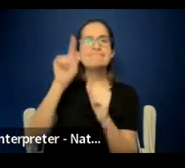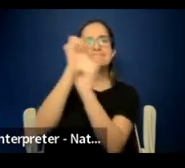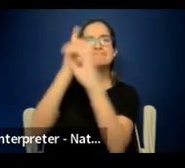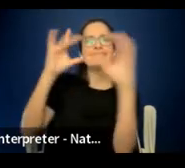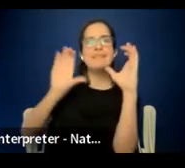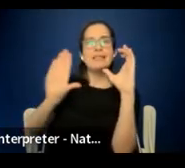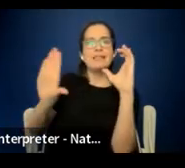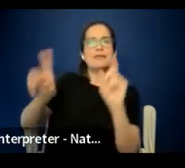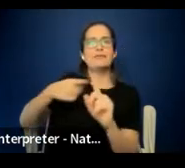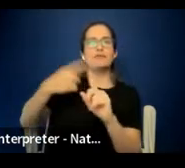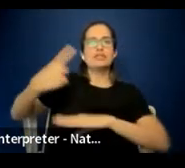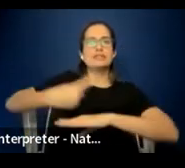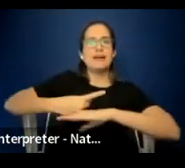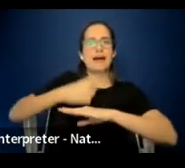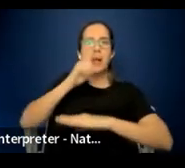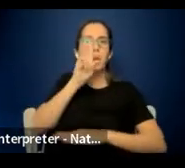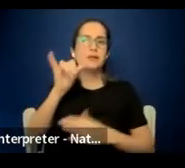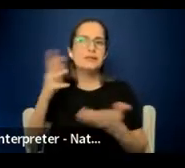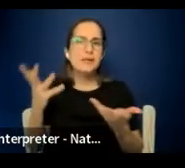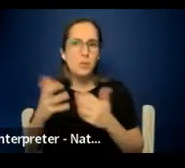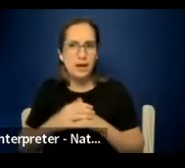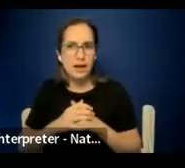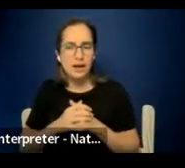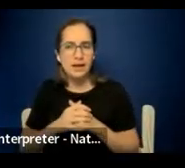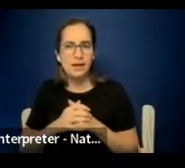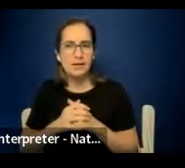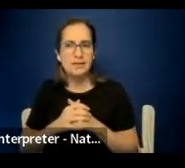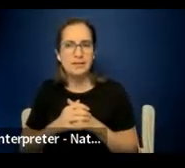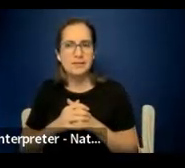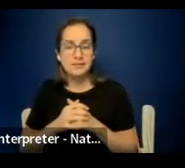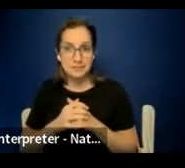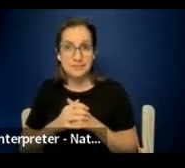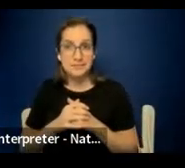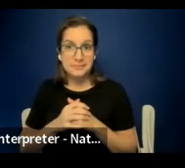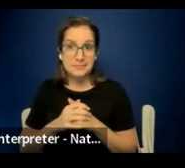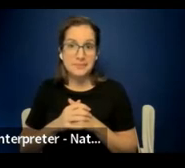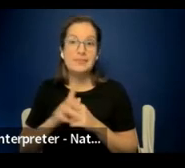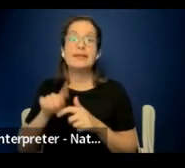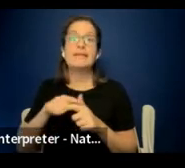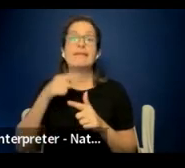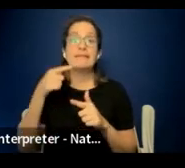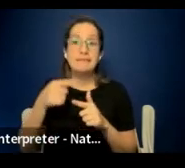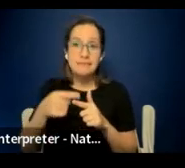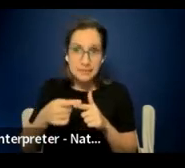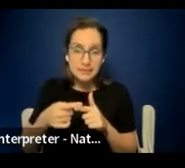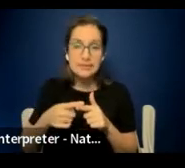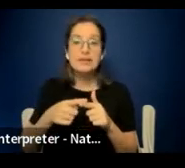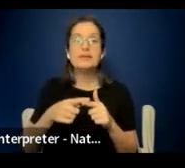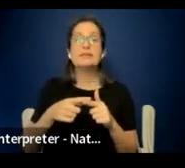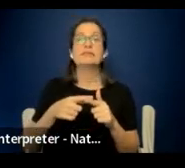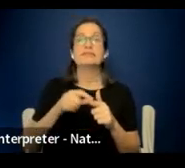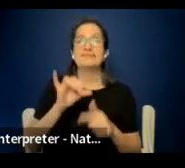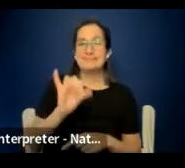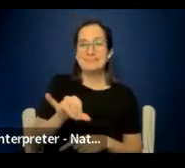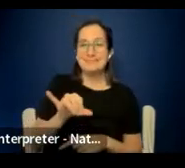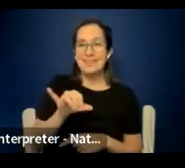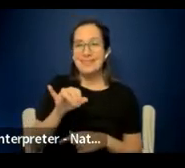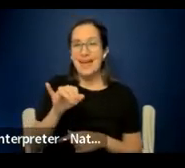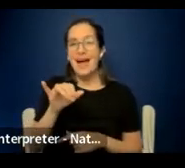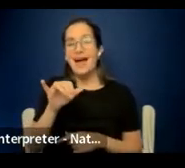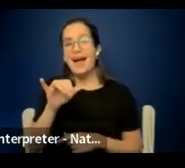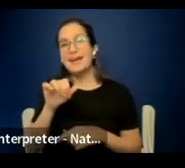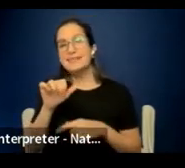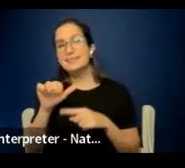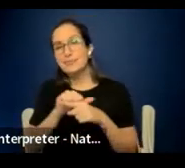volunteer perspective for this. But in the exercise, you'll want to focus on, you know, when you do it back at your organization, you want to focus on both pieces, what